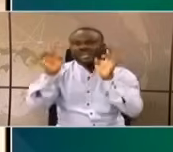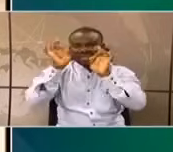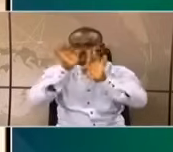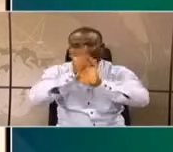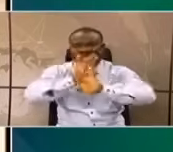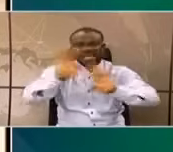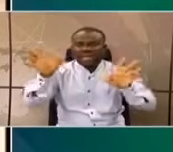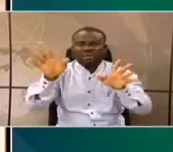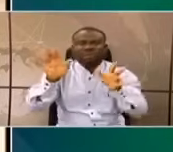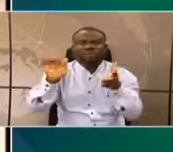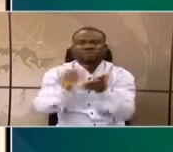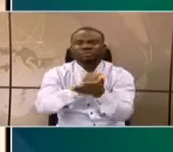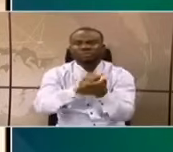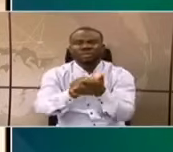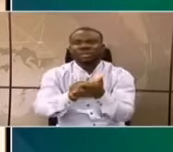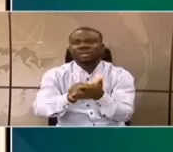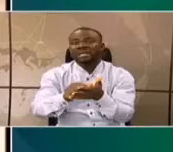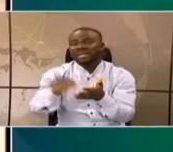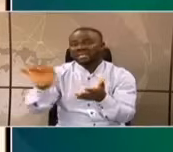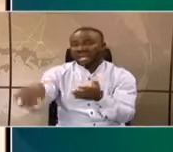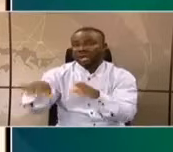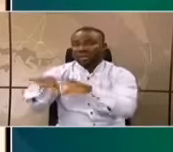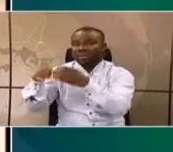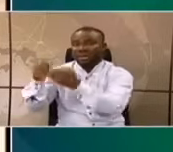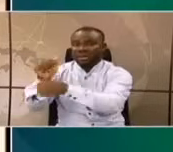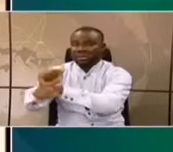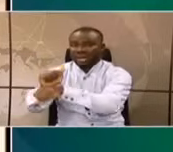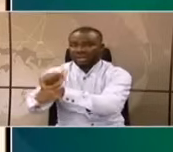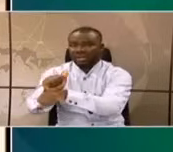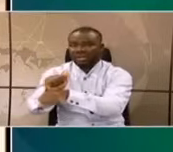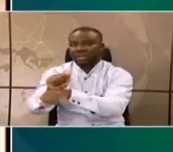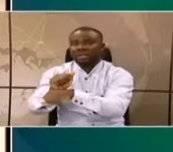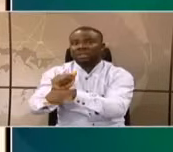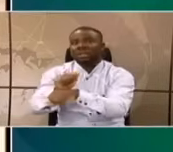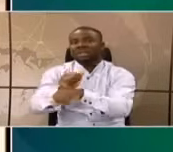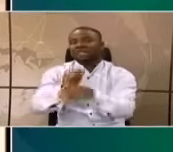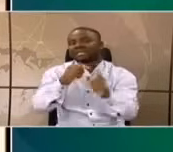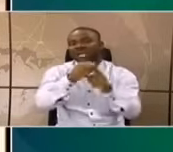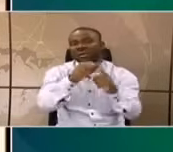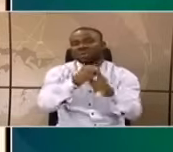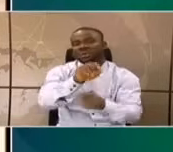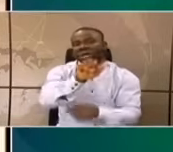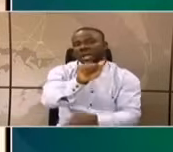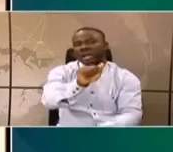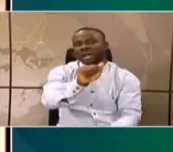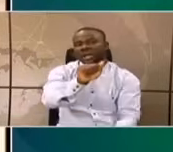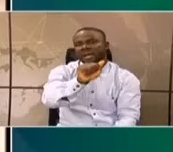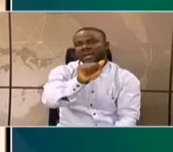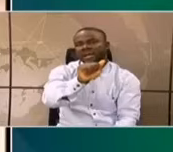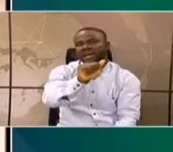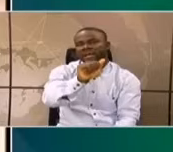Ojai. Ah, sa company we a perpetrate. Ojai. Ewa yin swano.